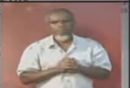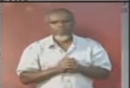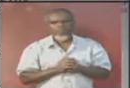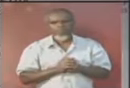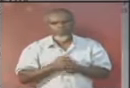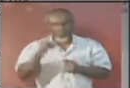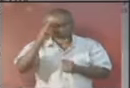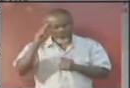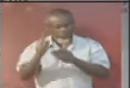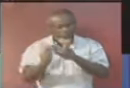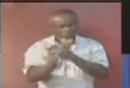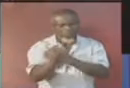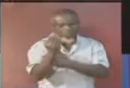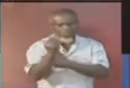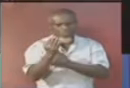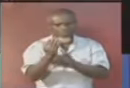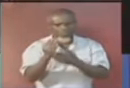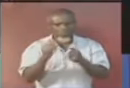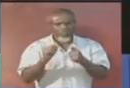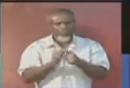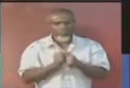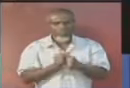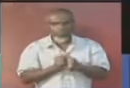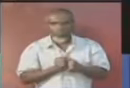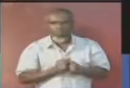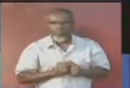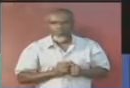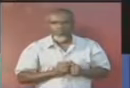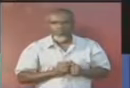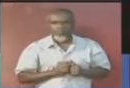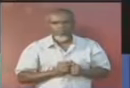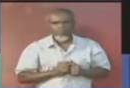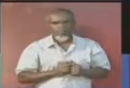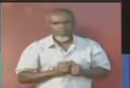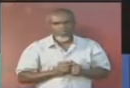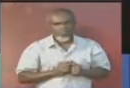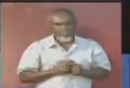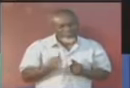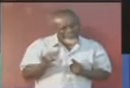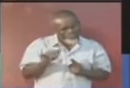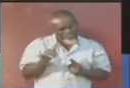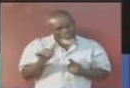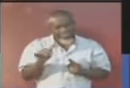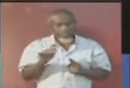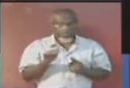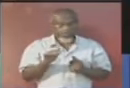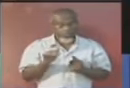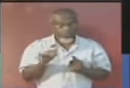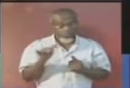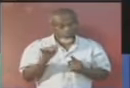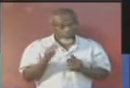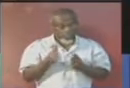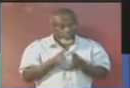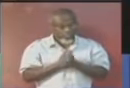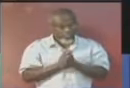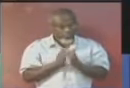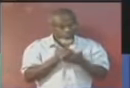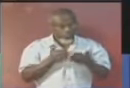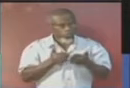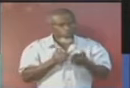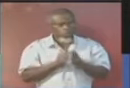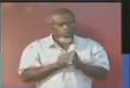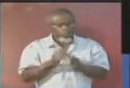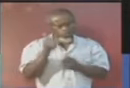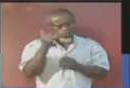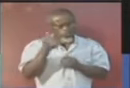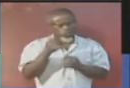Hi, morning. Okay, so my follow-up question is a bit similar to what Ms. Linda would have asked. I know some people,